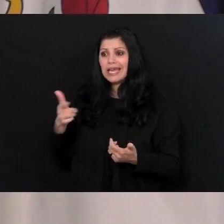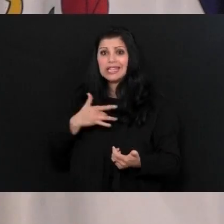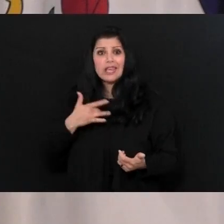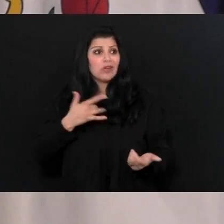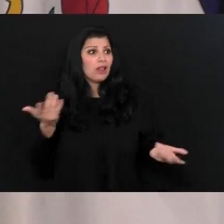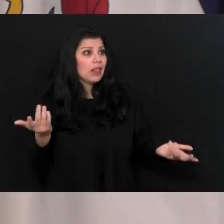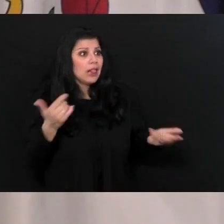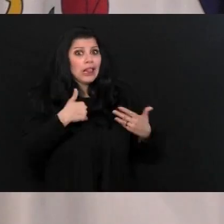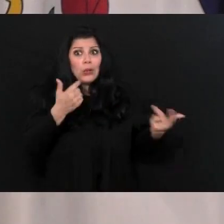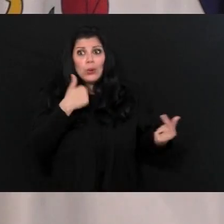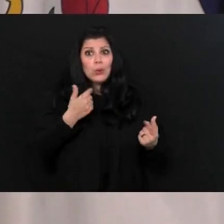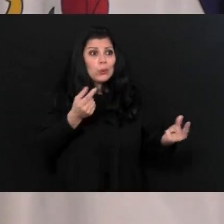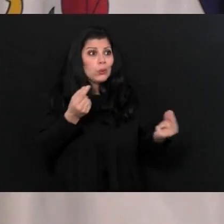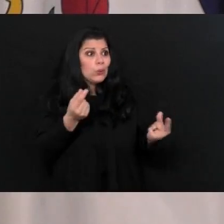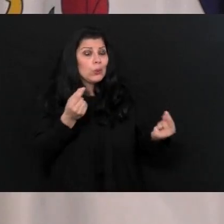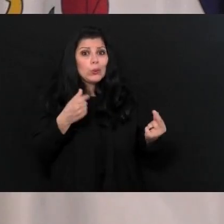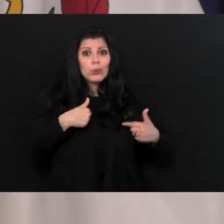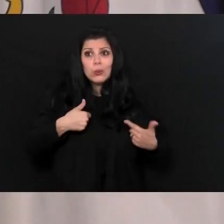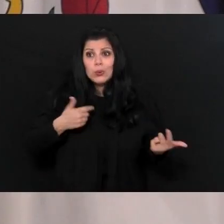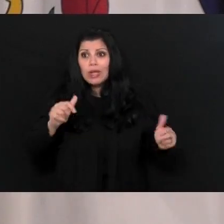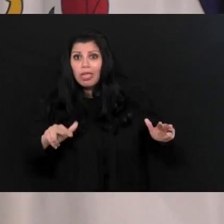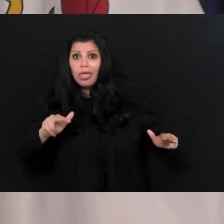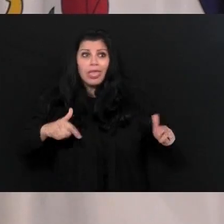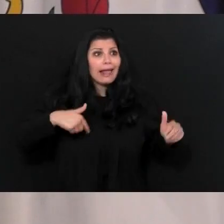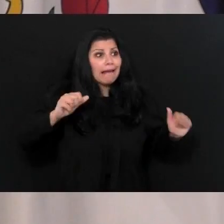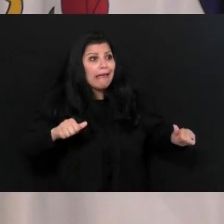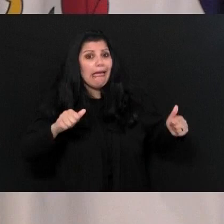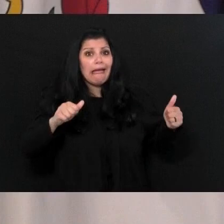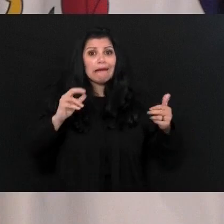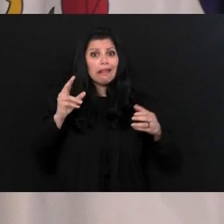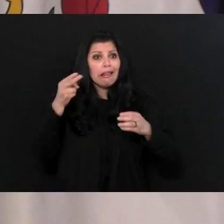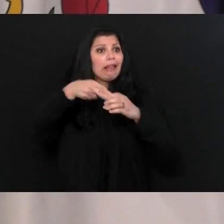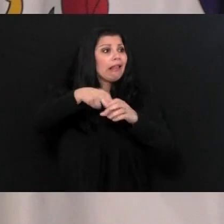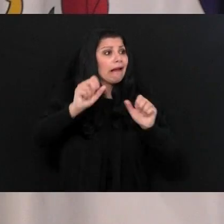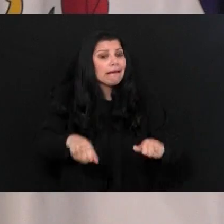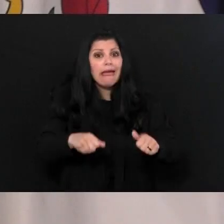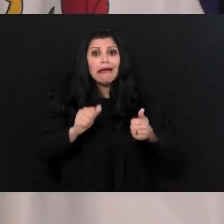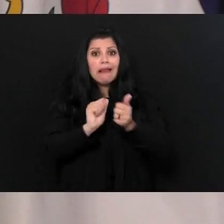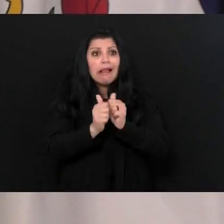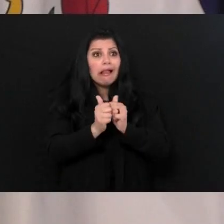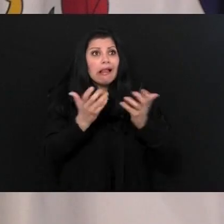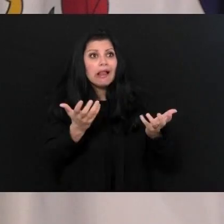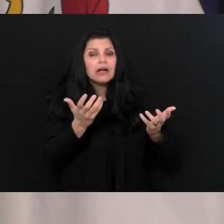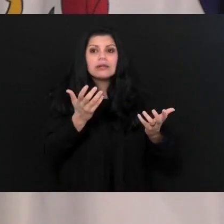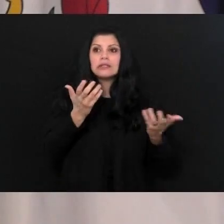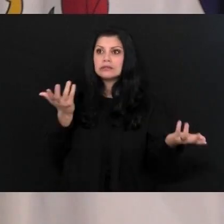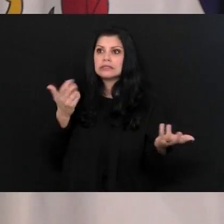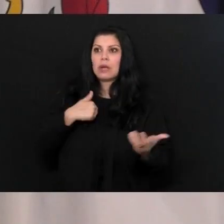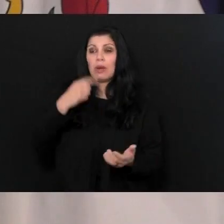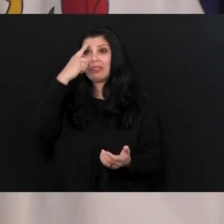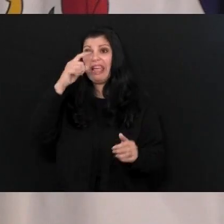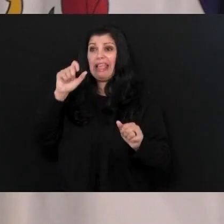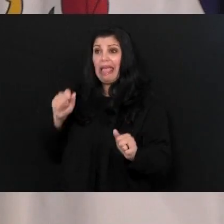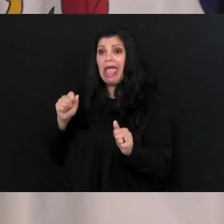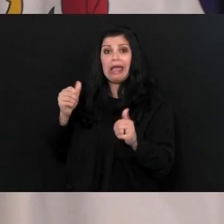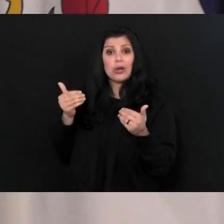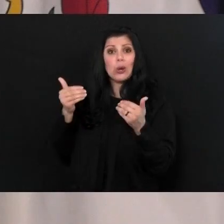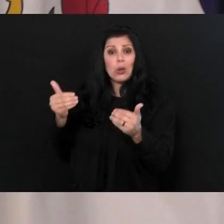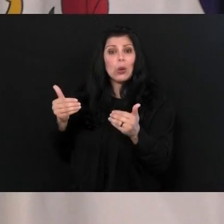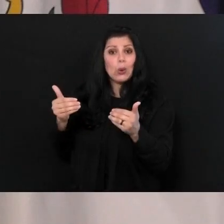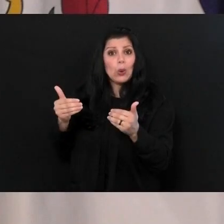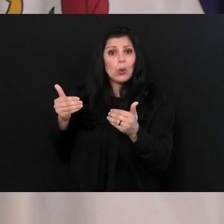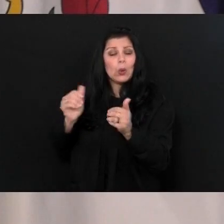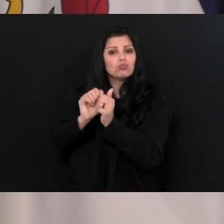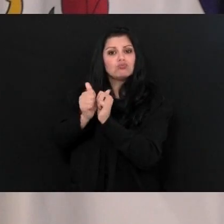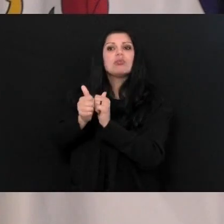It's just not the right thing to do. We ought to let those kids play. Now, from the standpoint of the monies, that